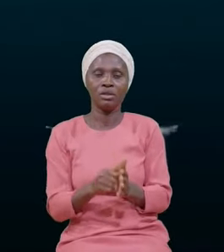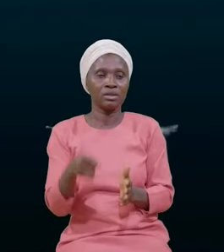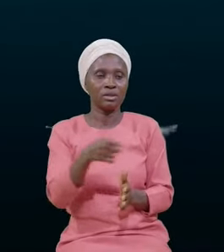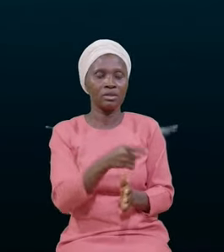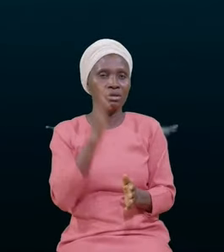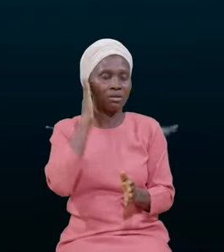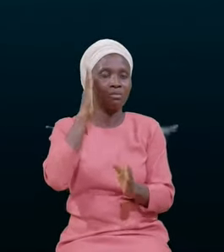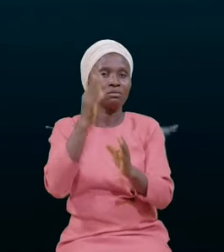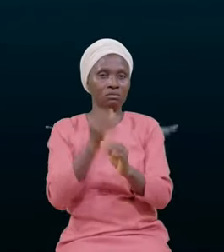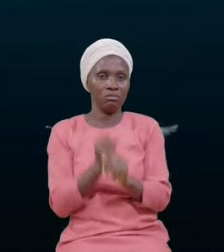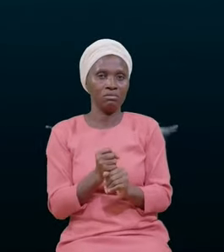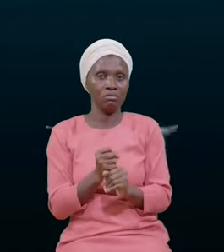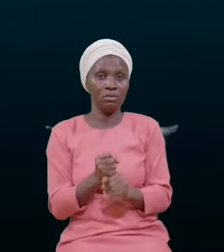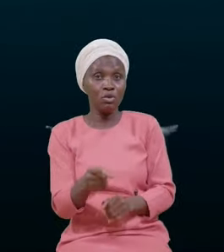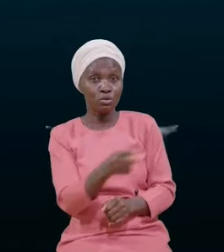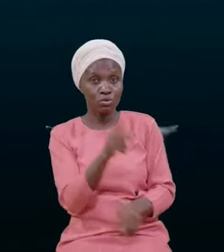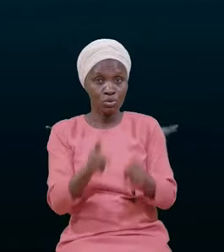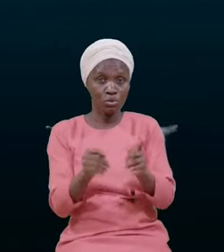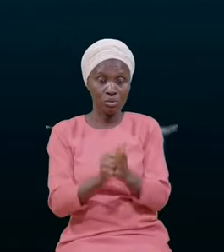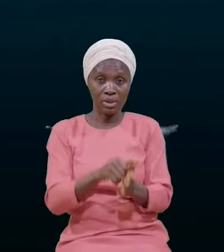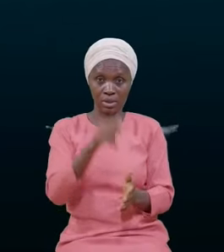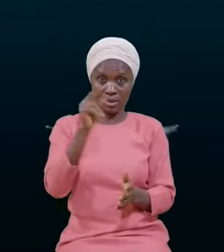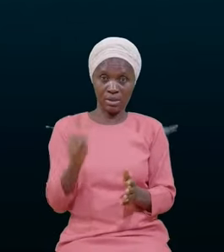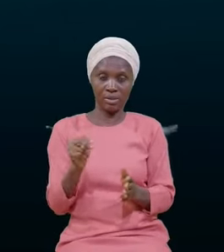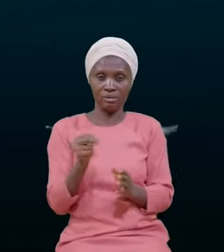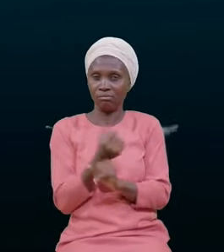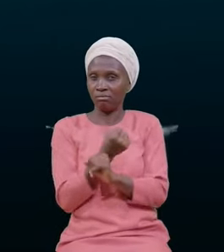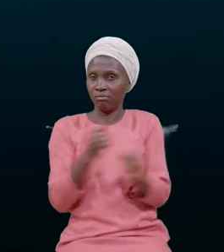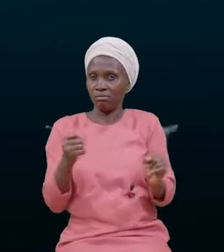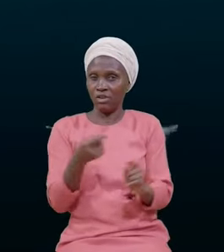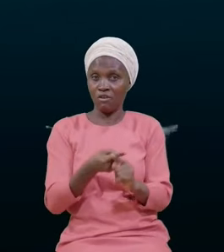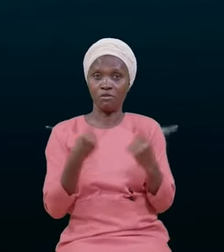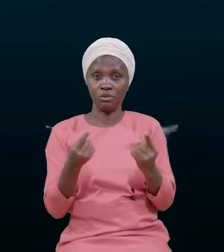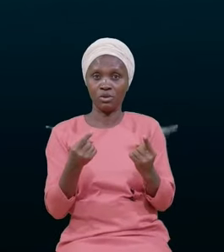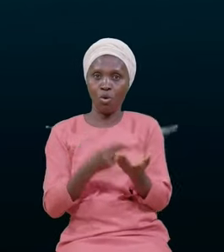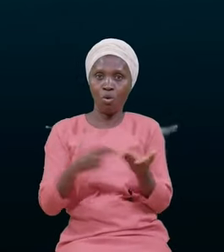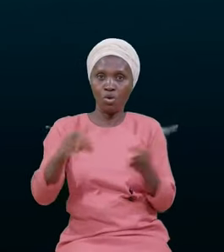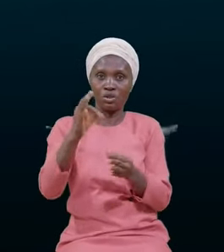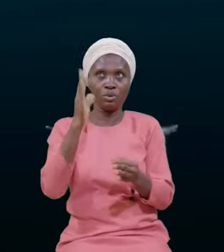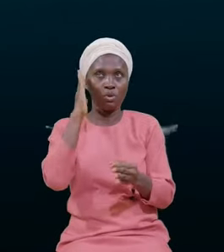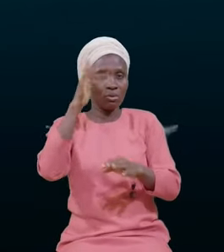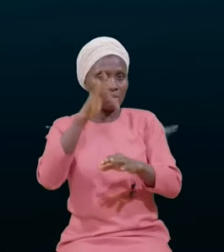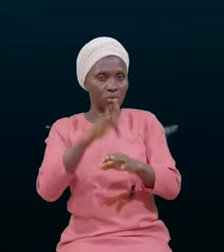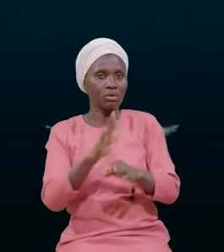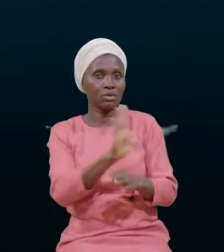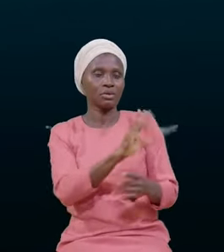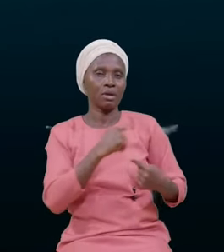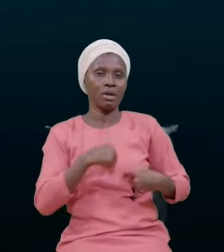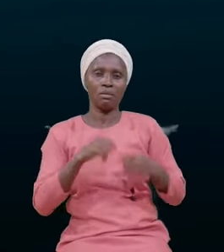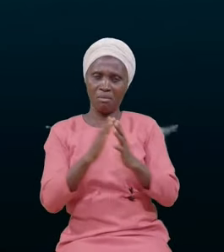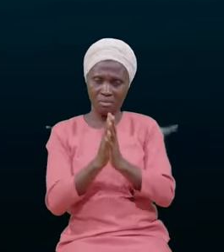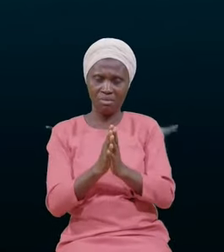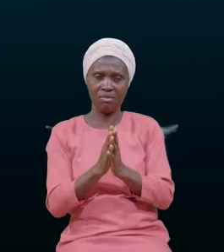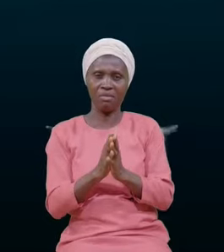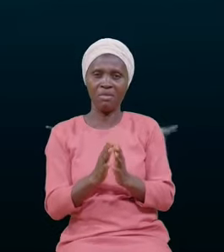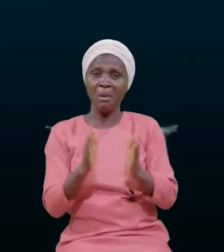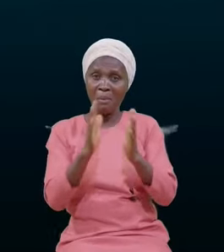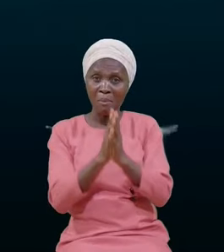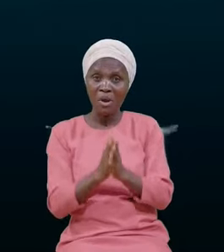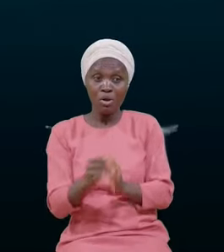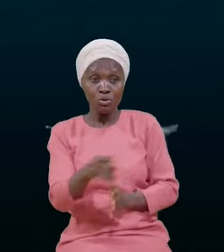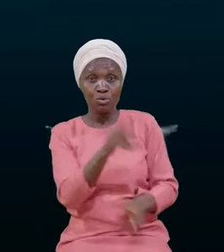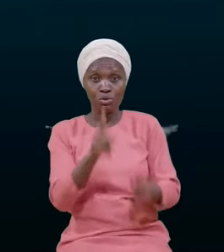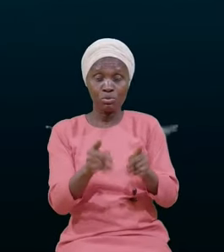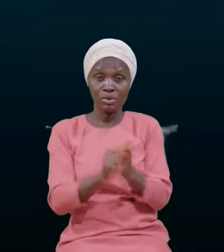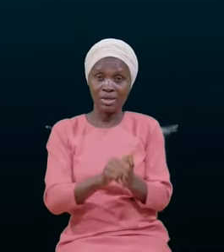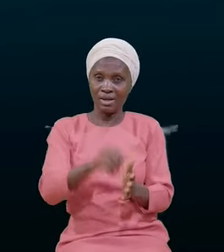need salvation the holy spirit will touch them those who need sanctification the holy